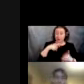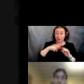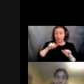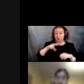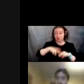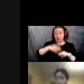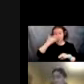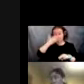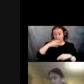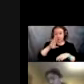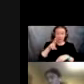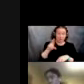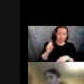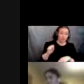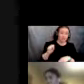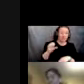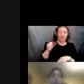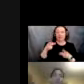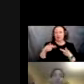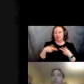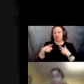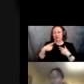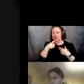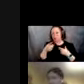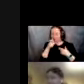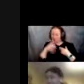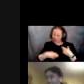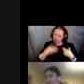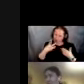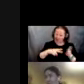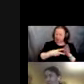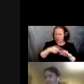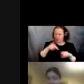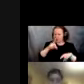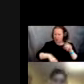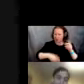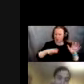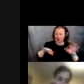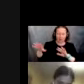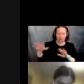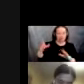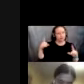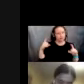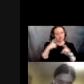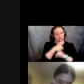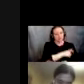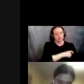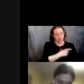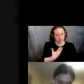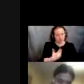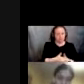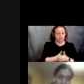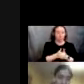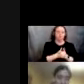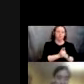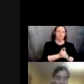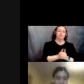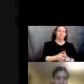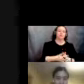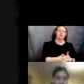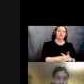some places they were denied service because they weren't white. It's all very complicated, unfortunately. And so